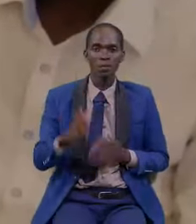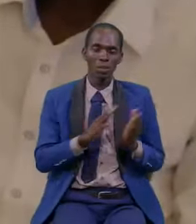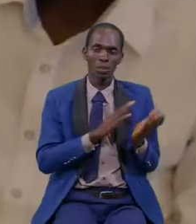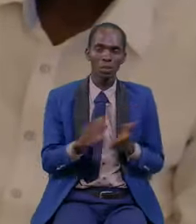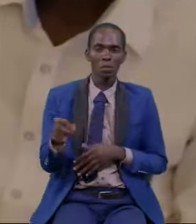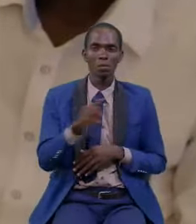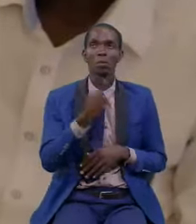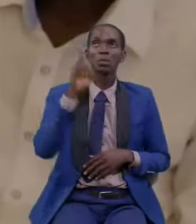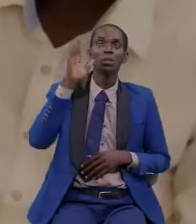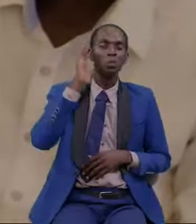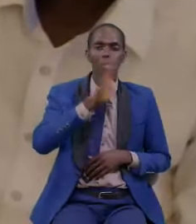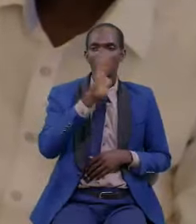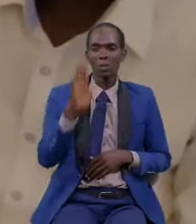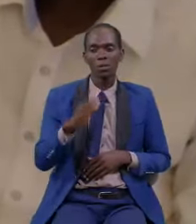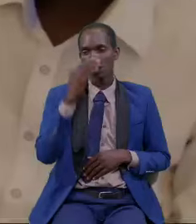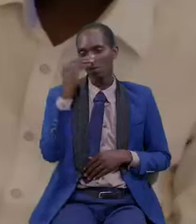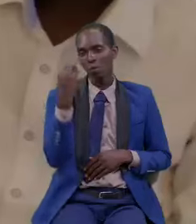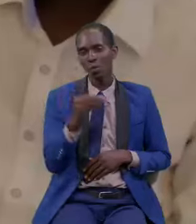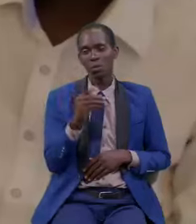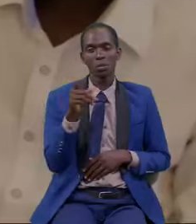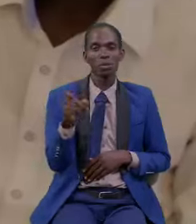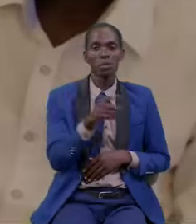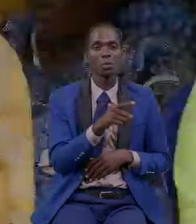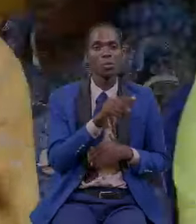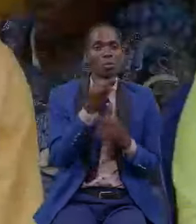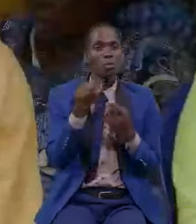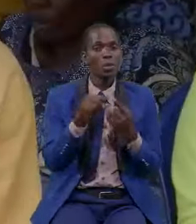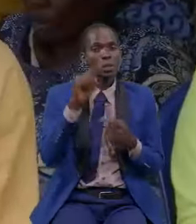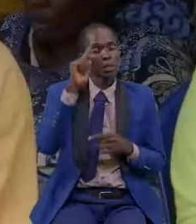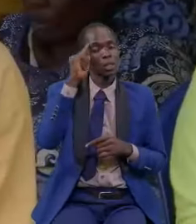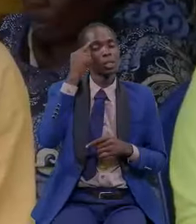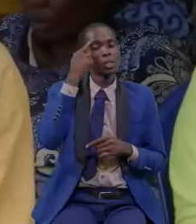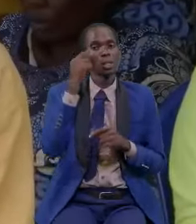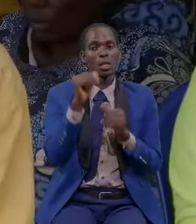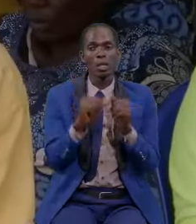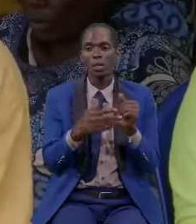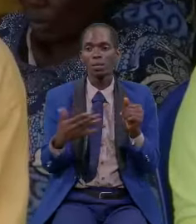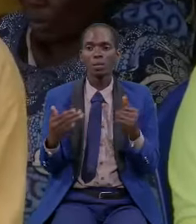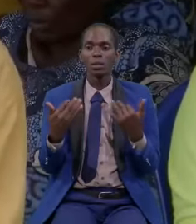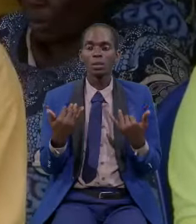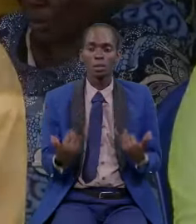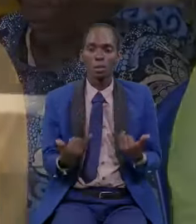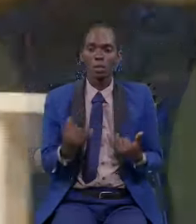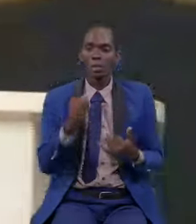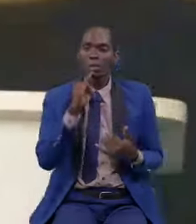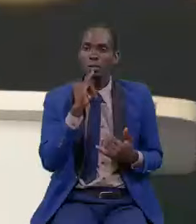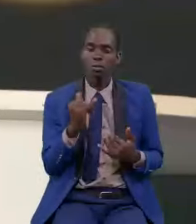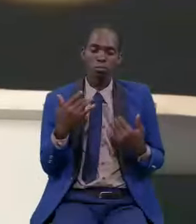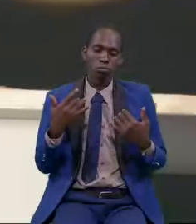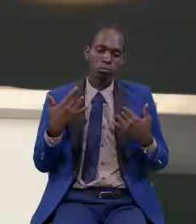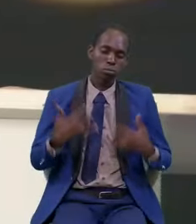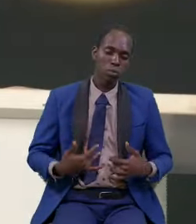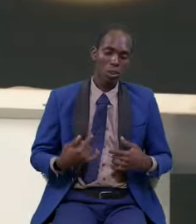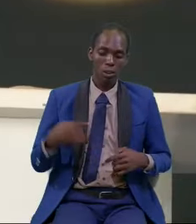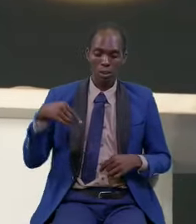you. When you think everything is down, you discover him is with